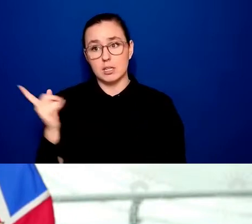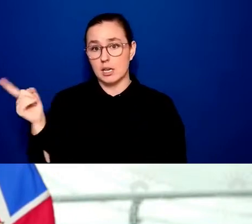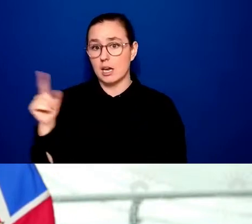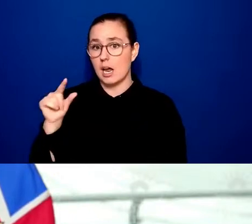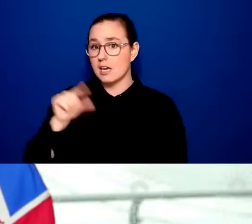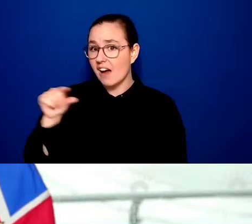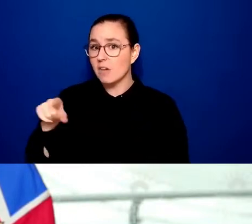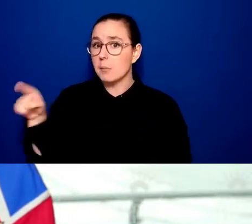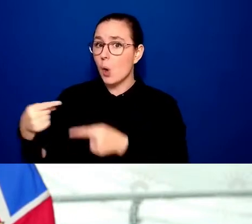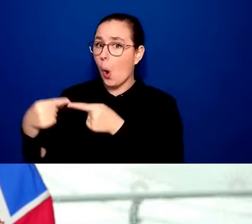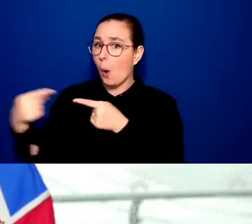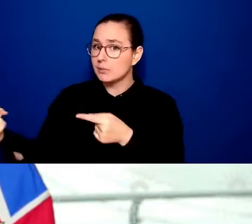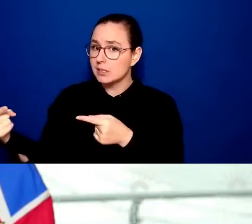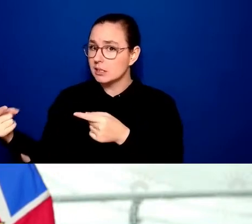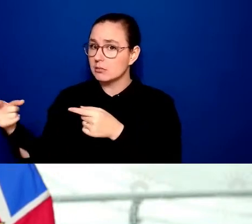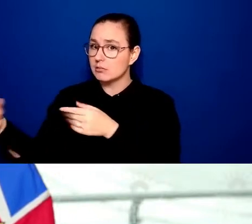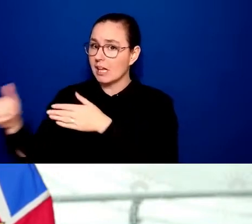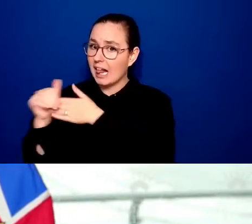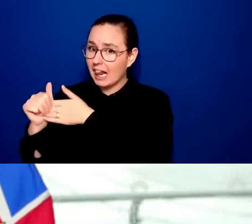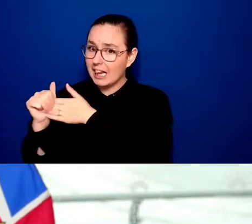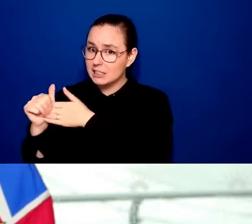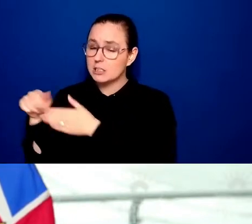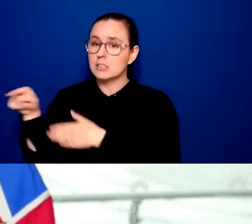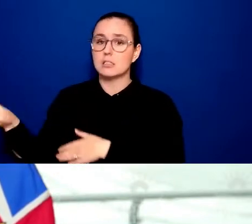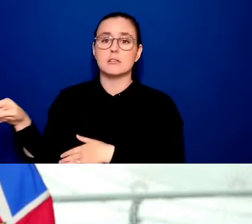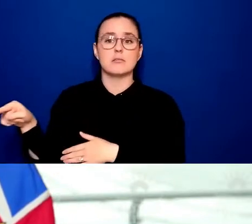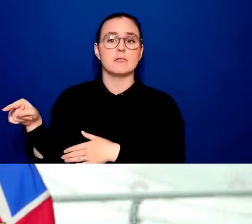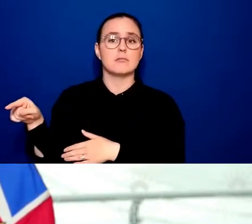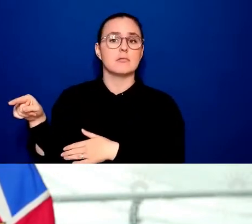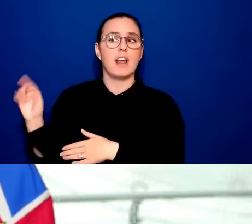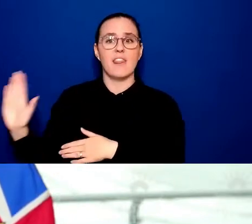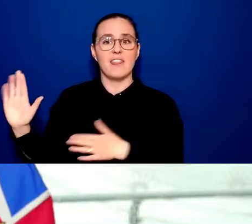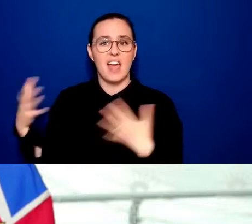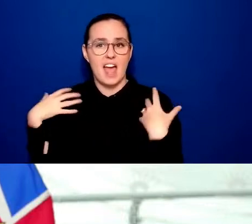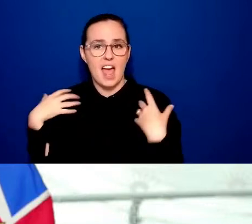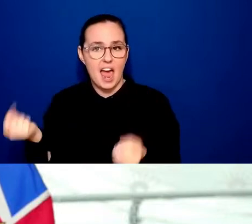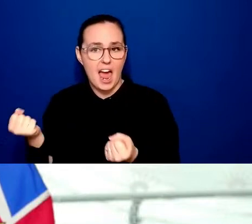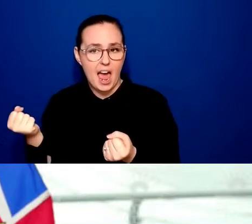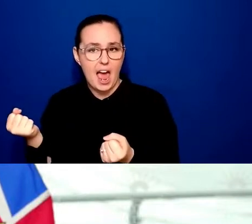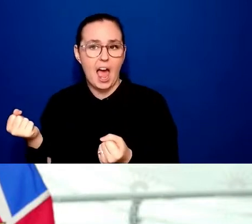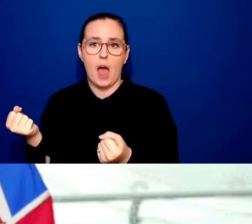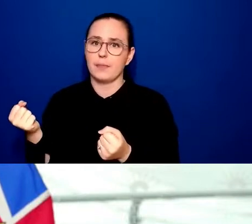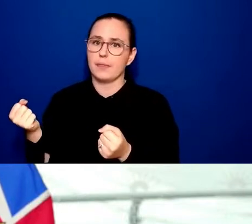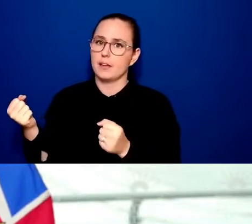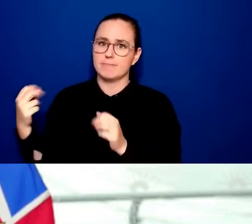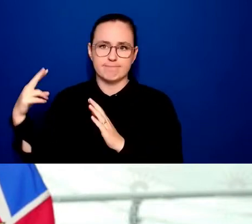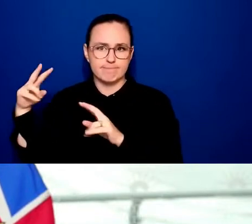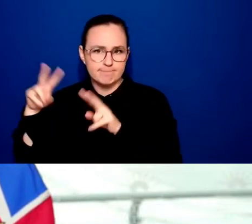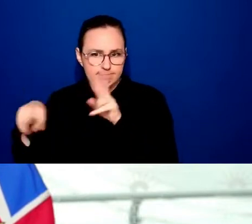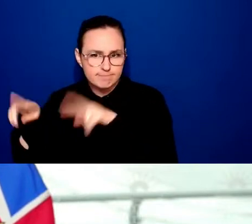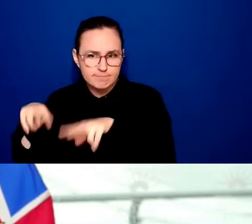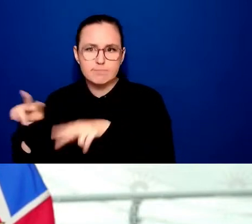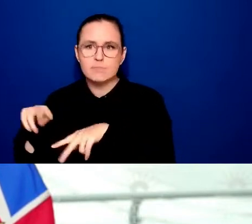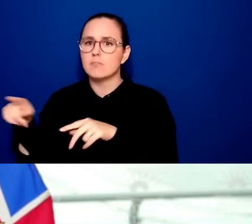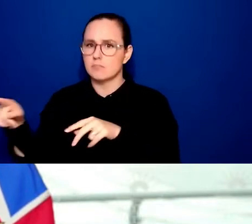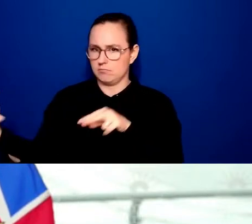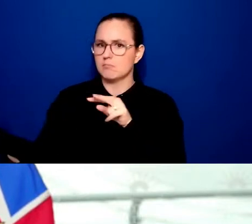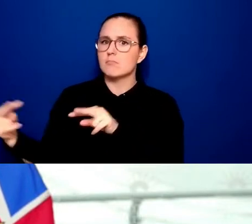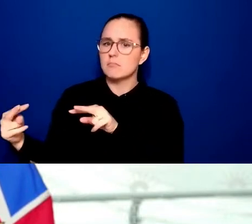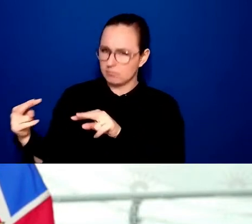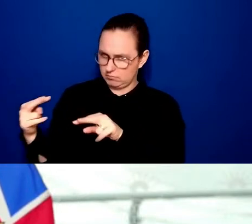this evening with the Leader of the Opposition Health critic Shirley Bond, Dr. Henry and myself to answer people's questions in the Northern Health